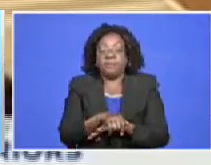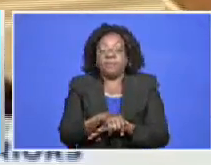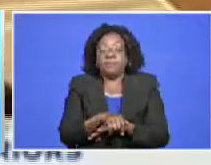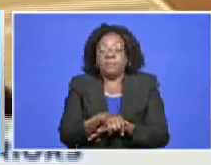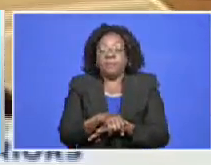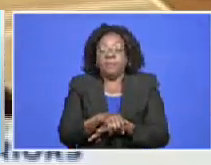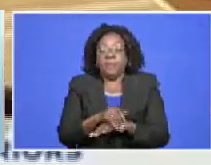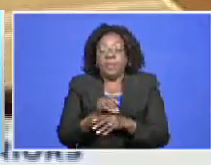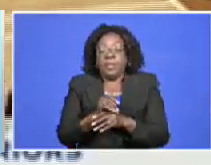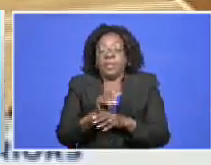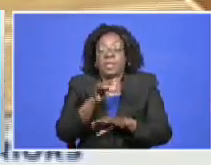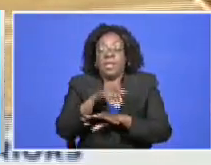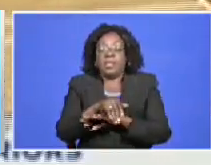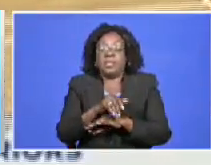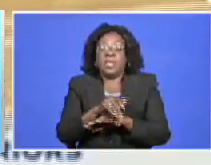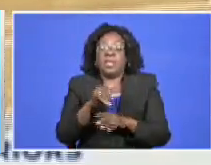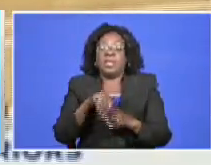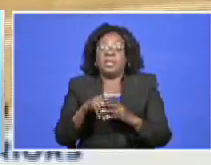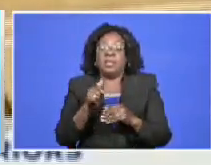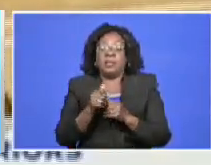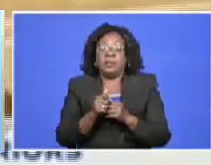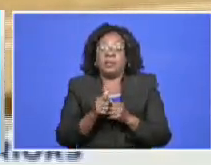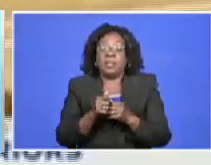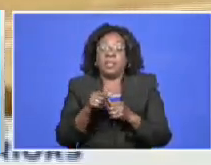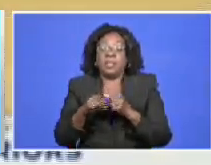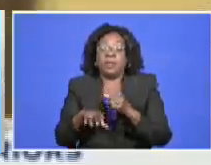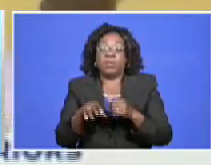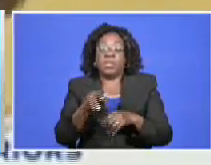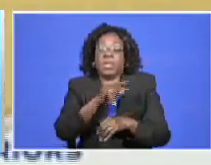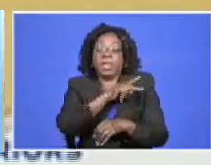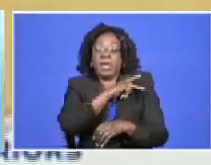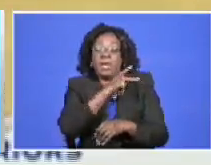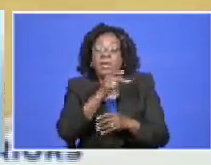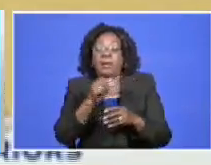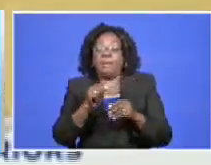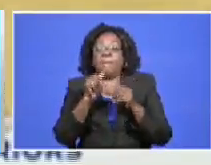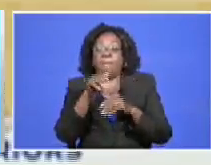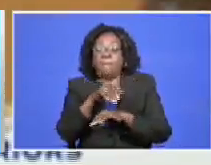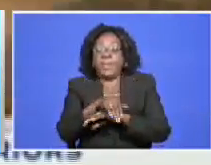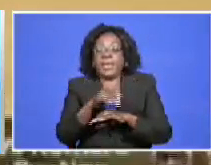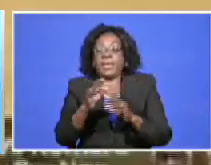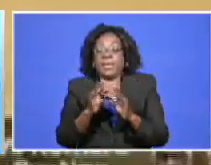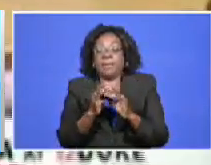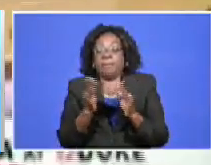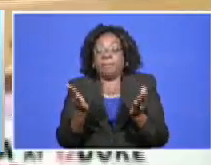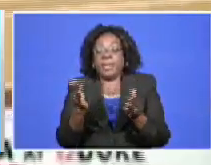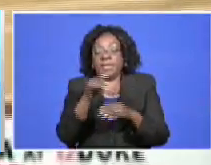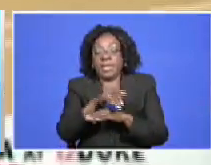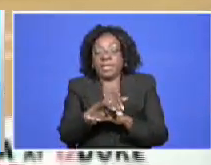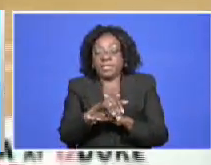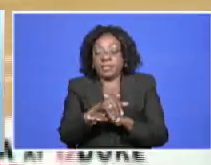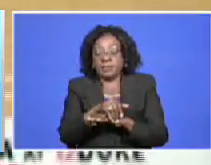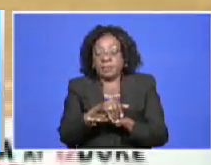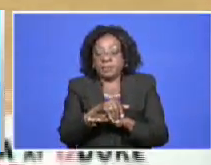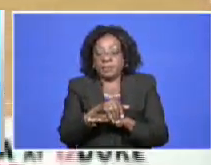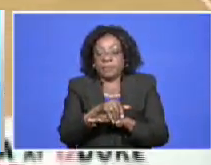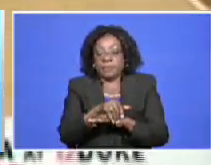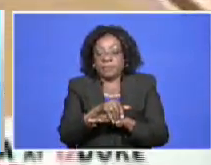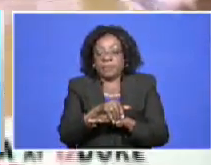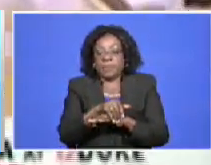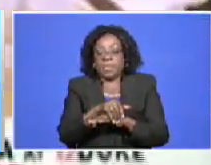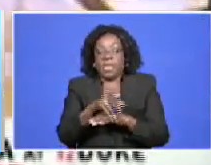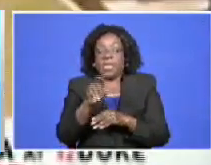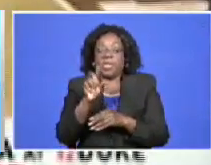Kai Jones last night, albeit in a losing effort. The freshman forward posting a career-high 20 points and grabbed 7